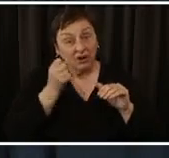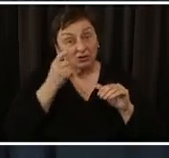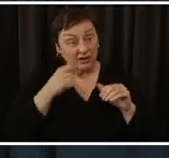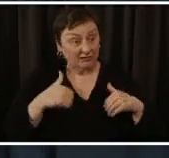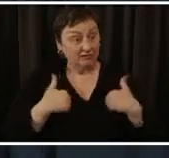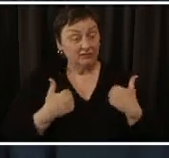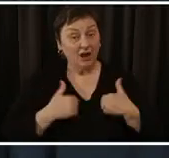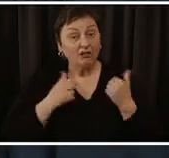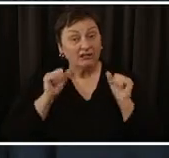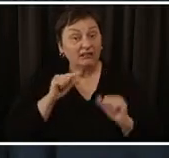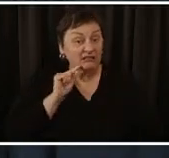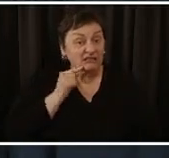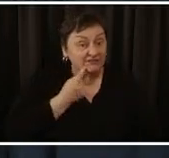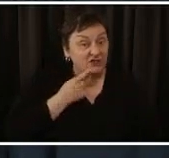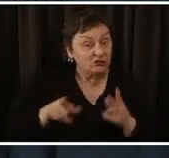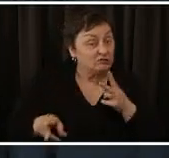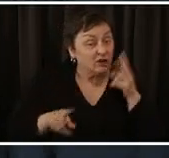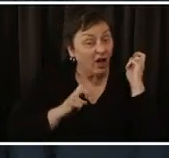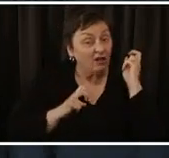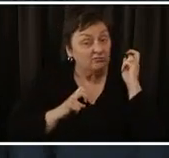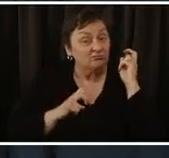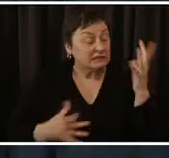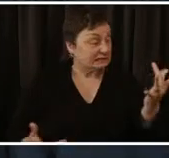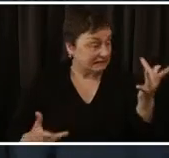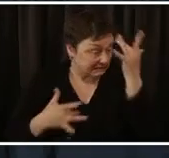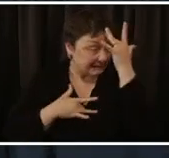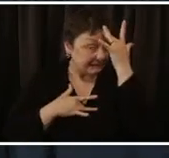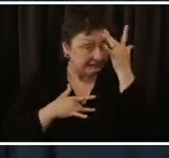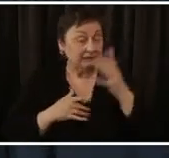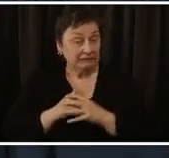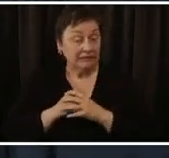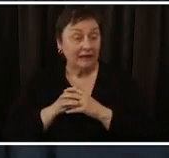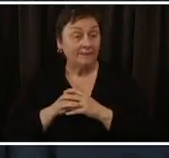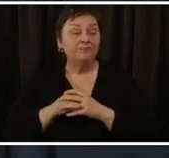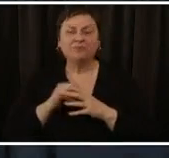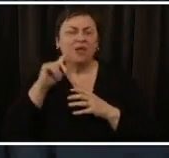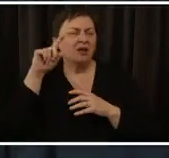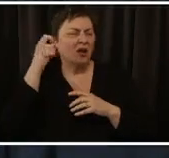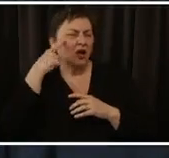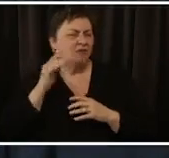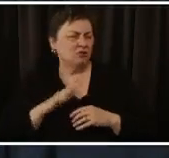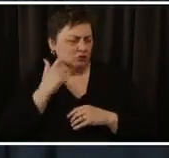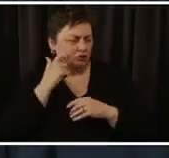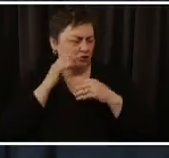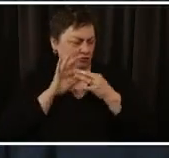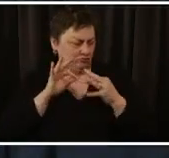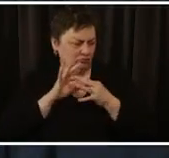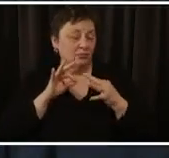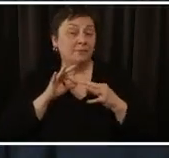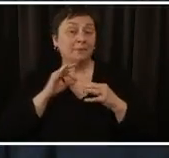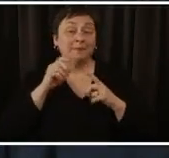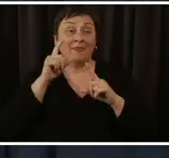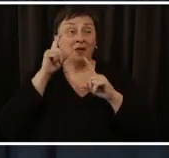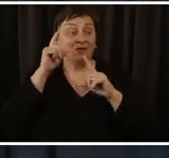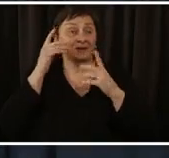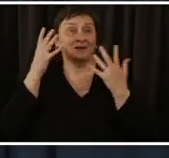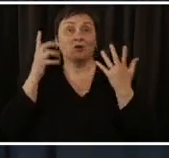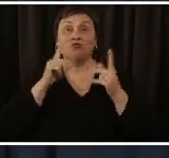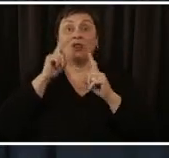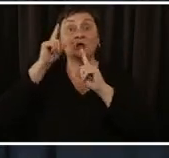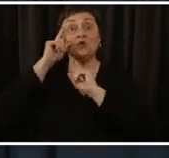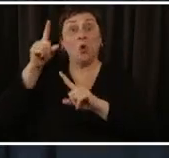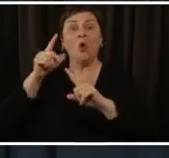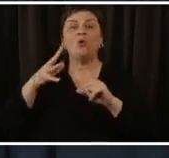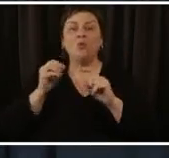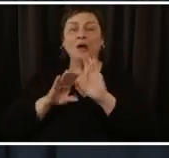hospitalization among younger populations. And, as the governor was mentioning earlier, our goal is to get to a place of herd immunity, to